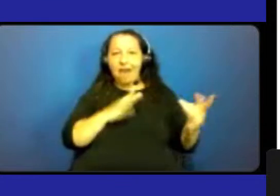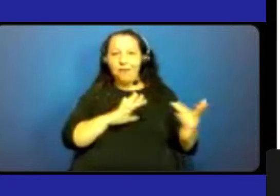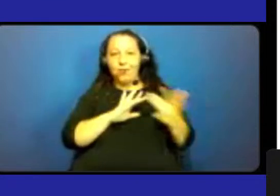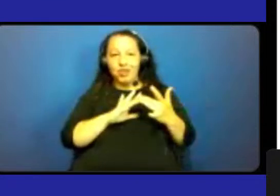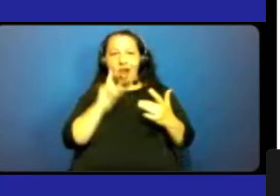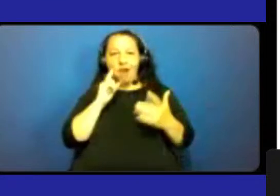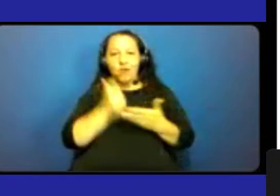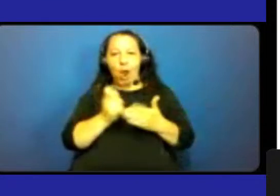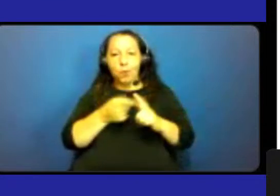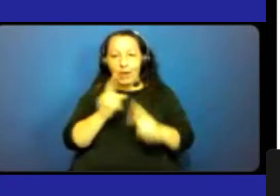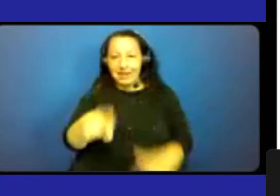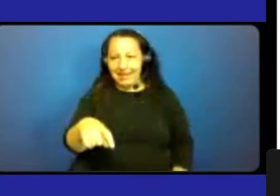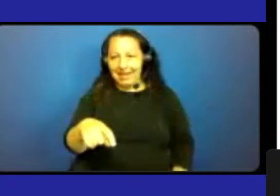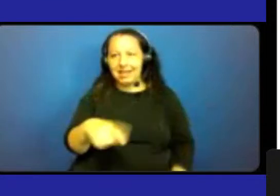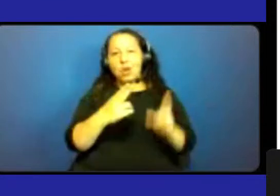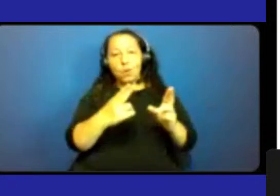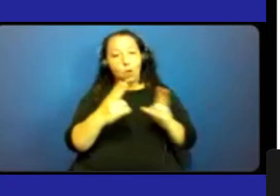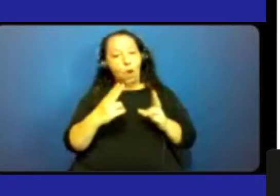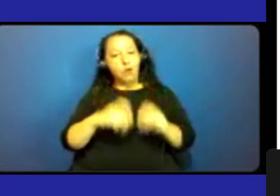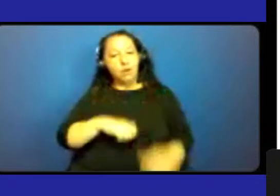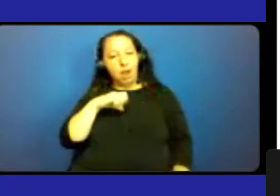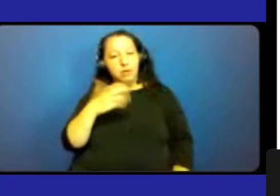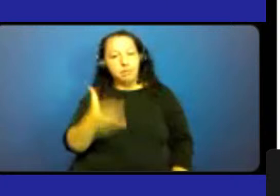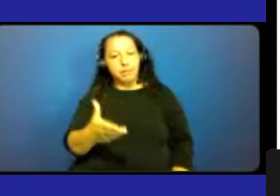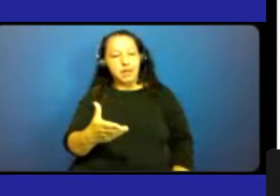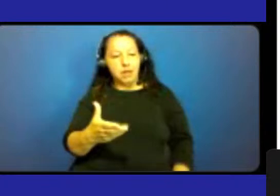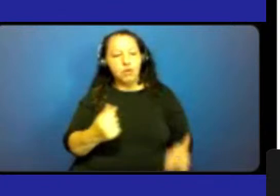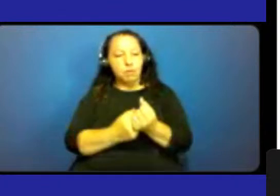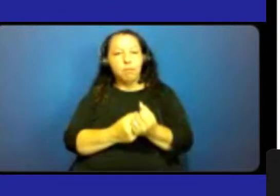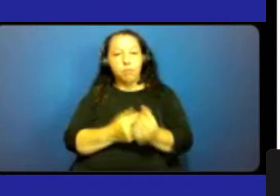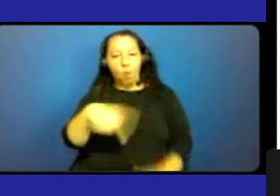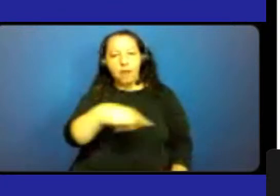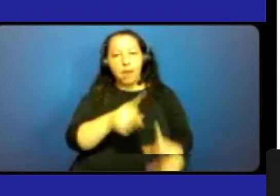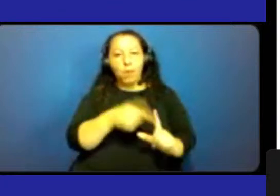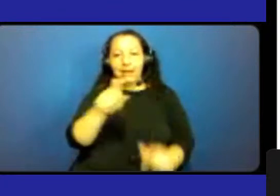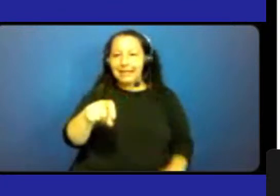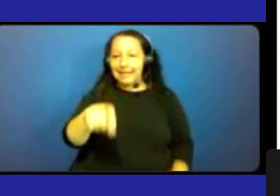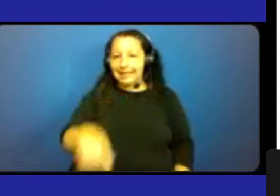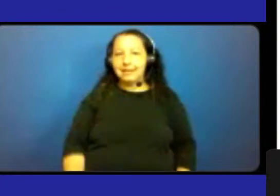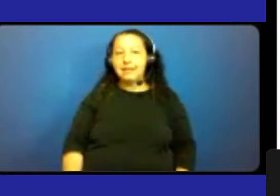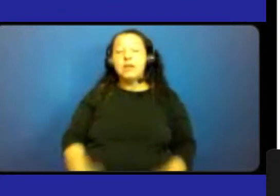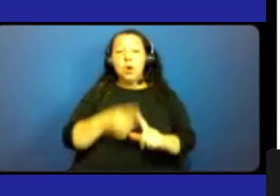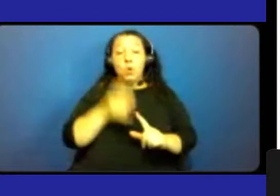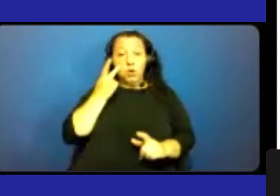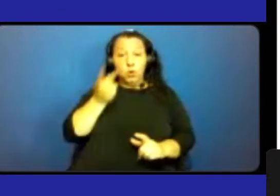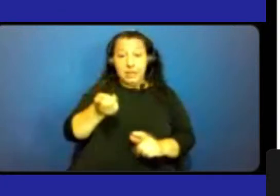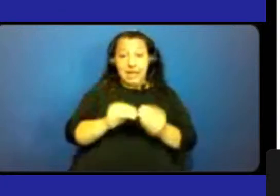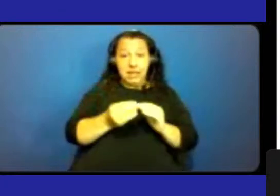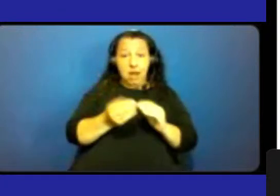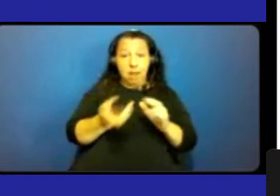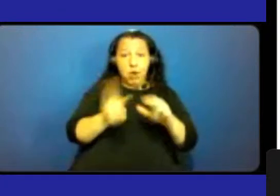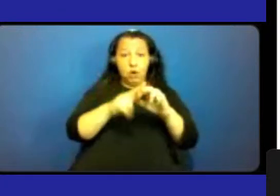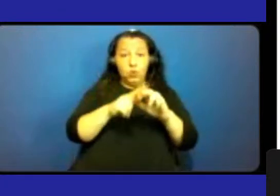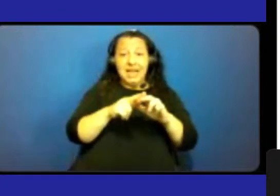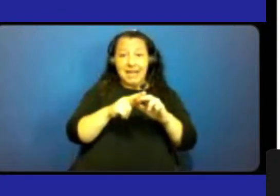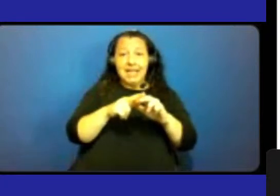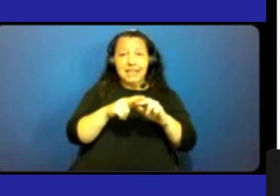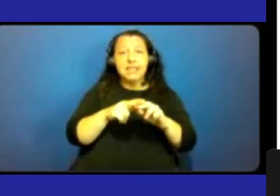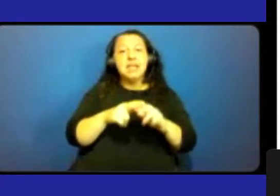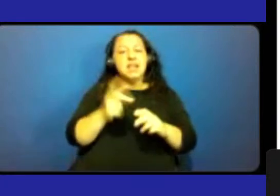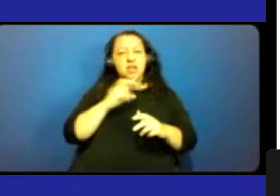honored and proud to be there for our staff when they do need it. Of course, when a number like this jumps up as much as it did, I think it is a result of